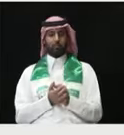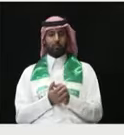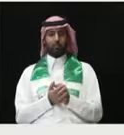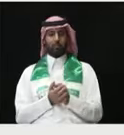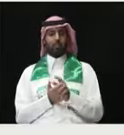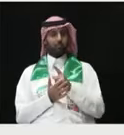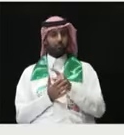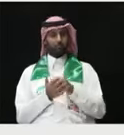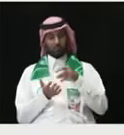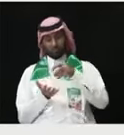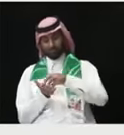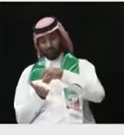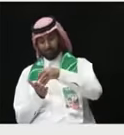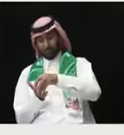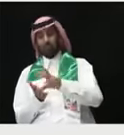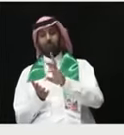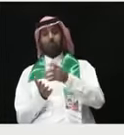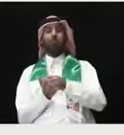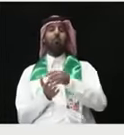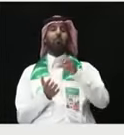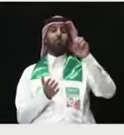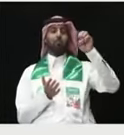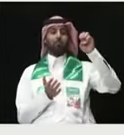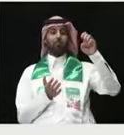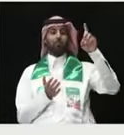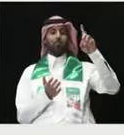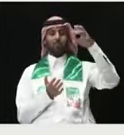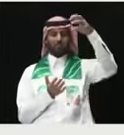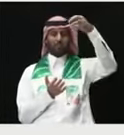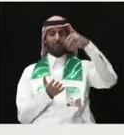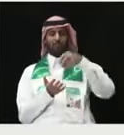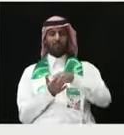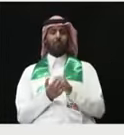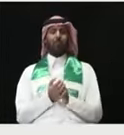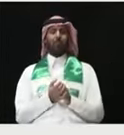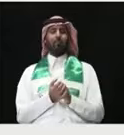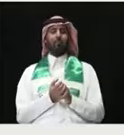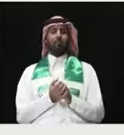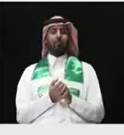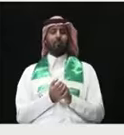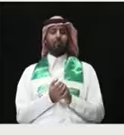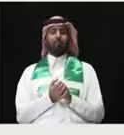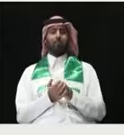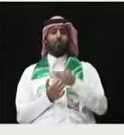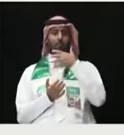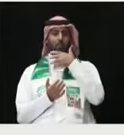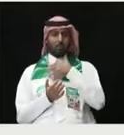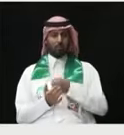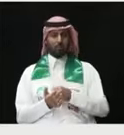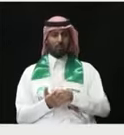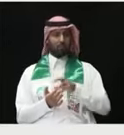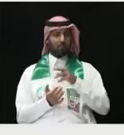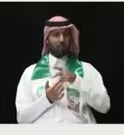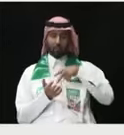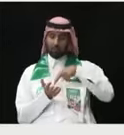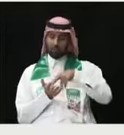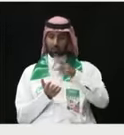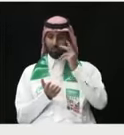not moved, move. Okay? What do you think? His grandparents moved to West Germany. Did